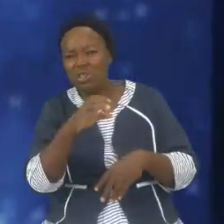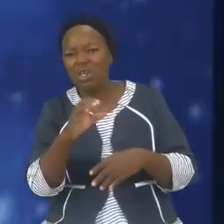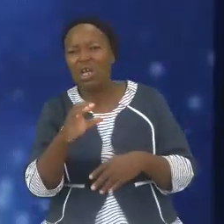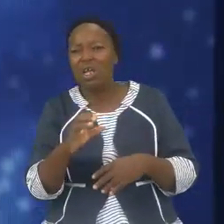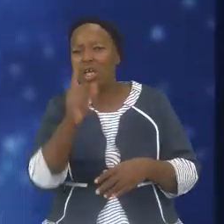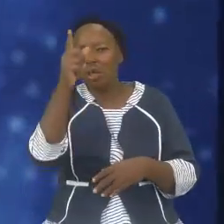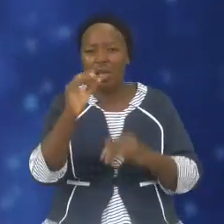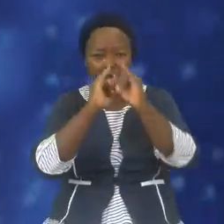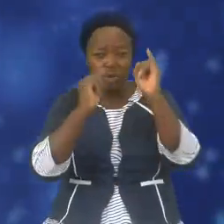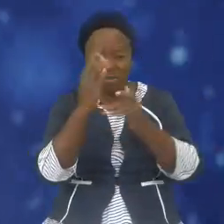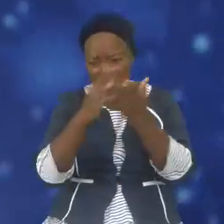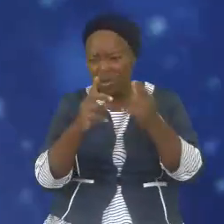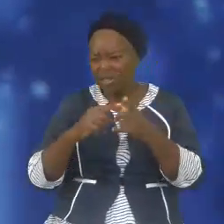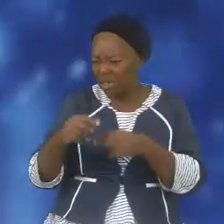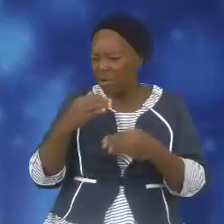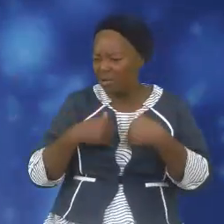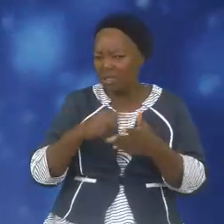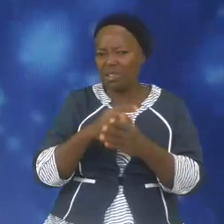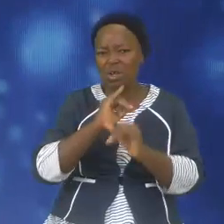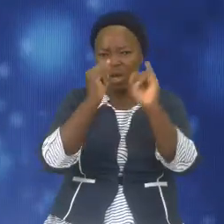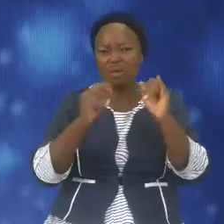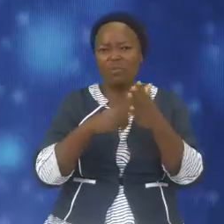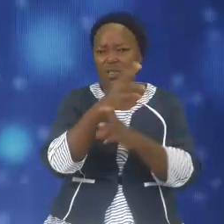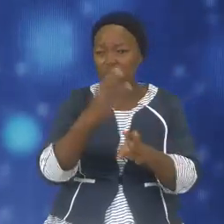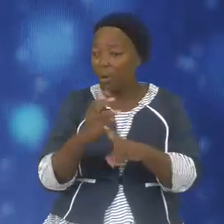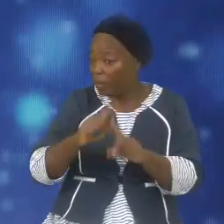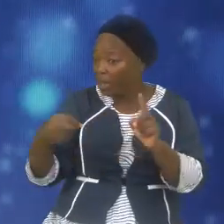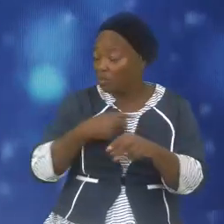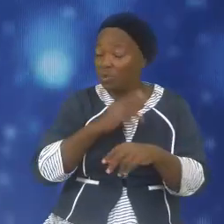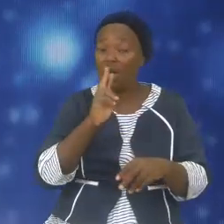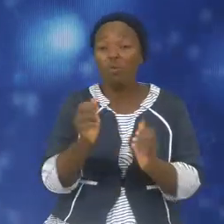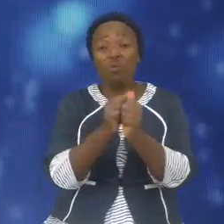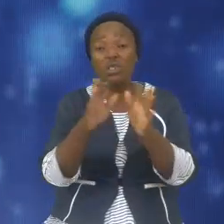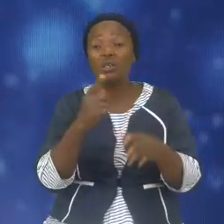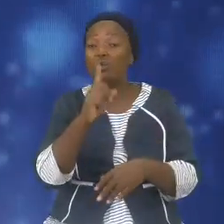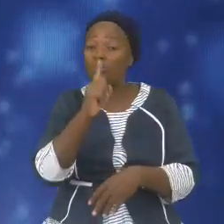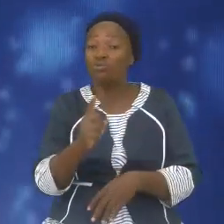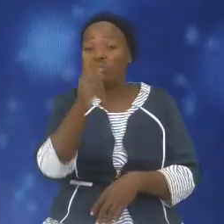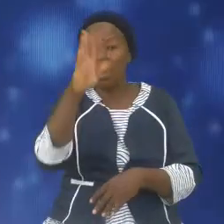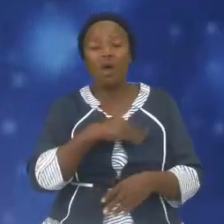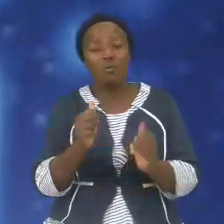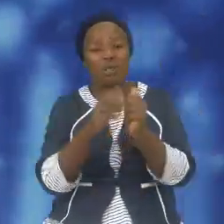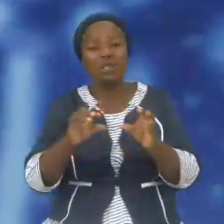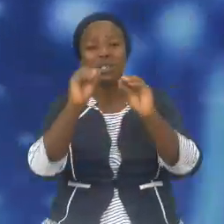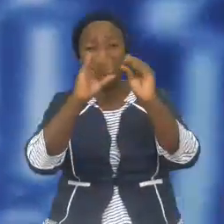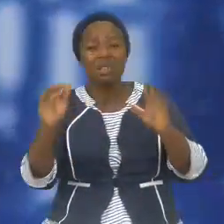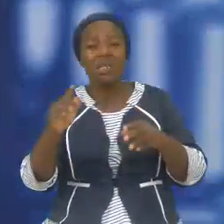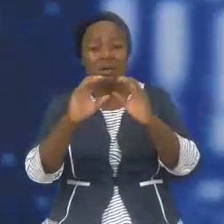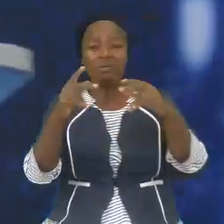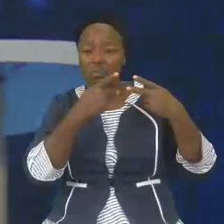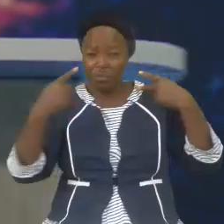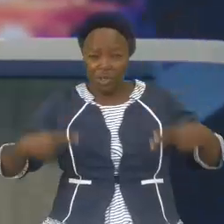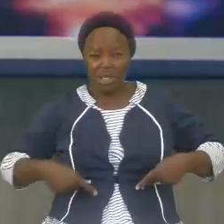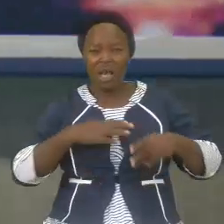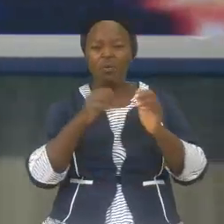the prince of this world, but we without the true God, and without a teaching priest, without somebody